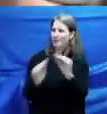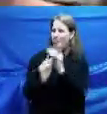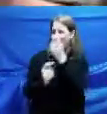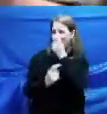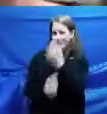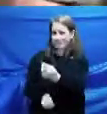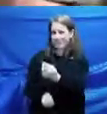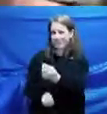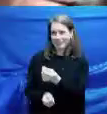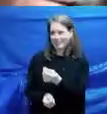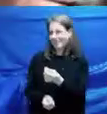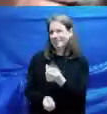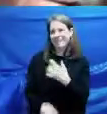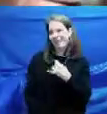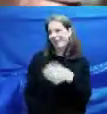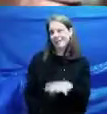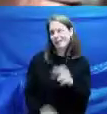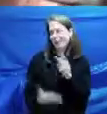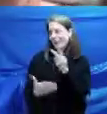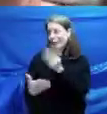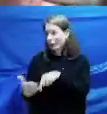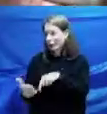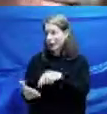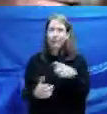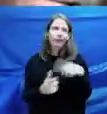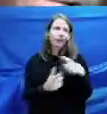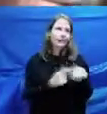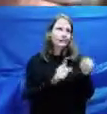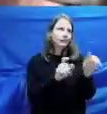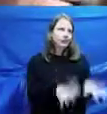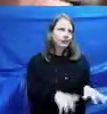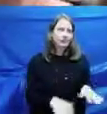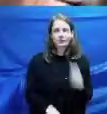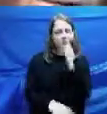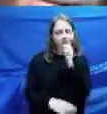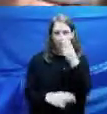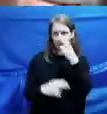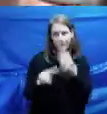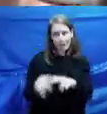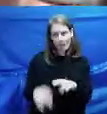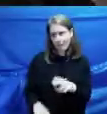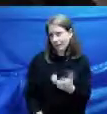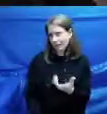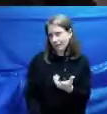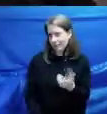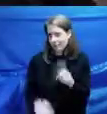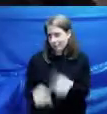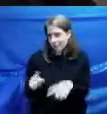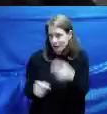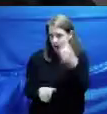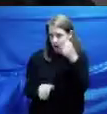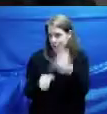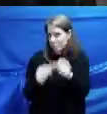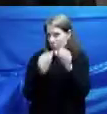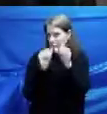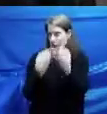don't like just reading and having a test. It's not fun and you remember it for the test and then you forget it.